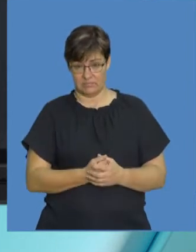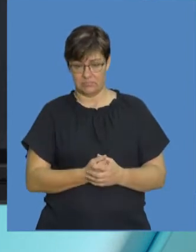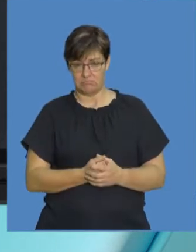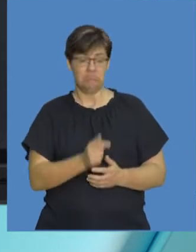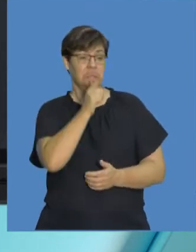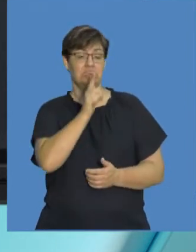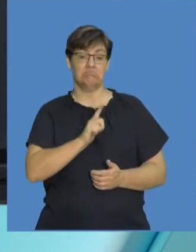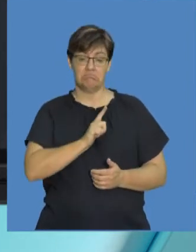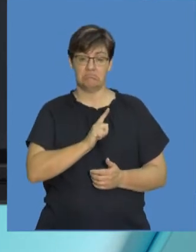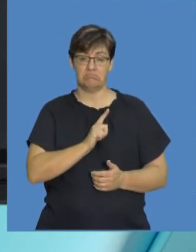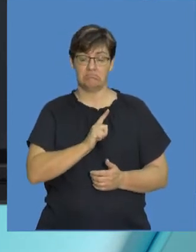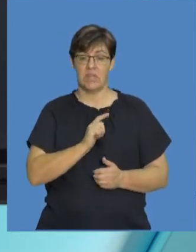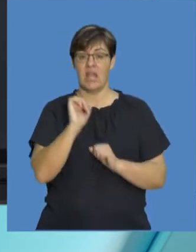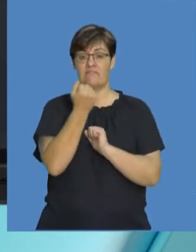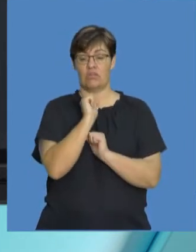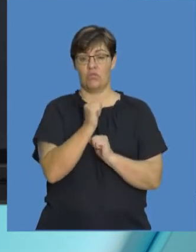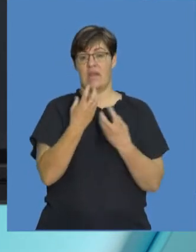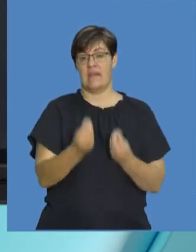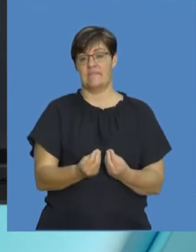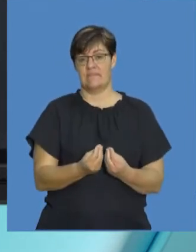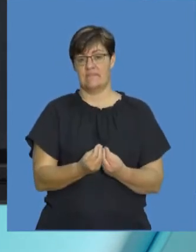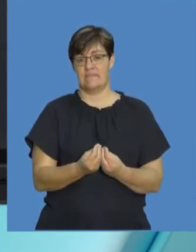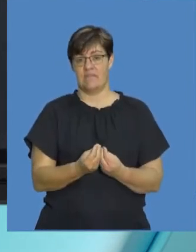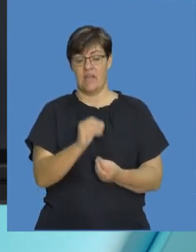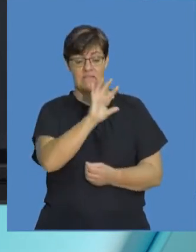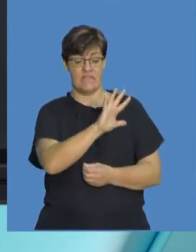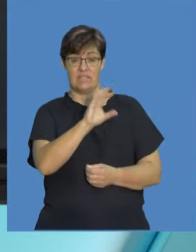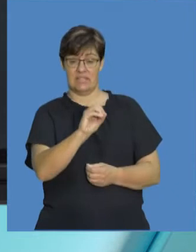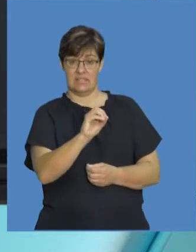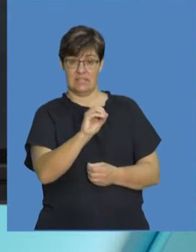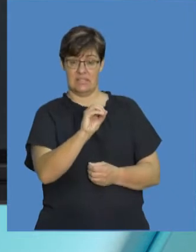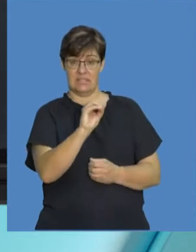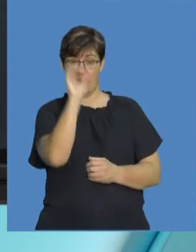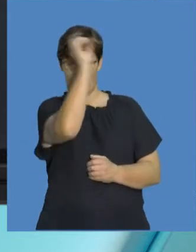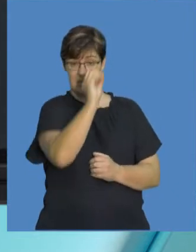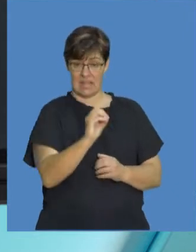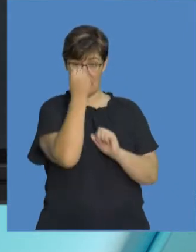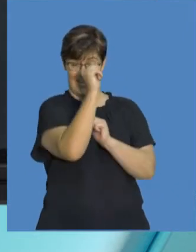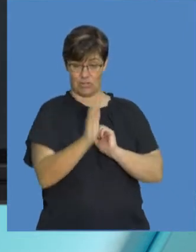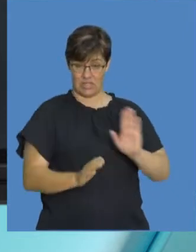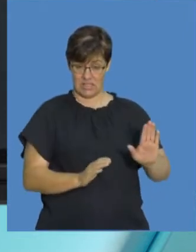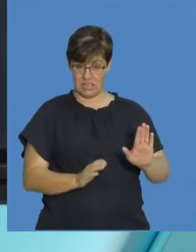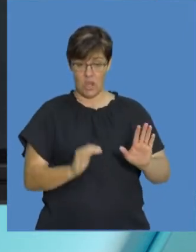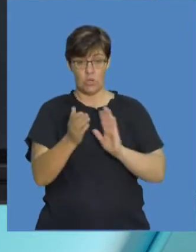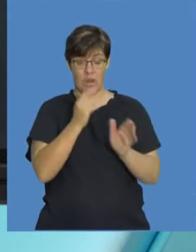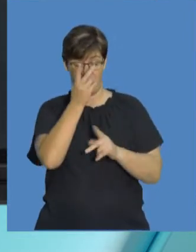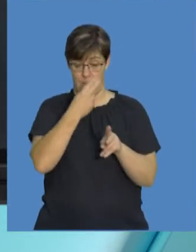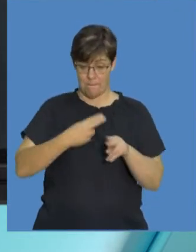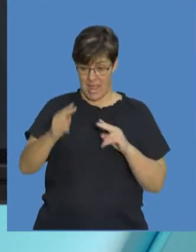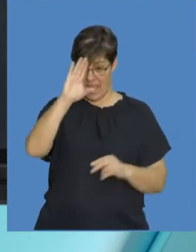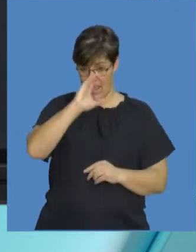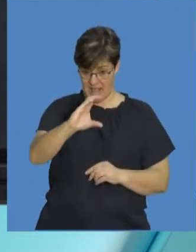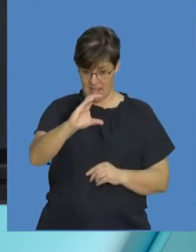words, if you are told that the factory occupies 50% of the floor space, then whatever amount you've